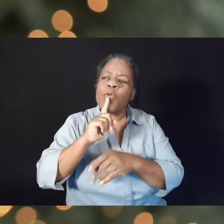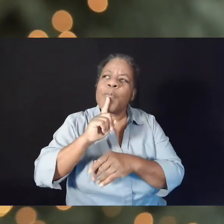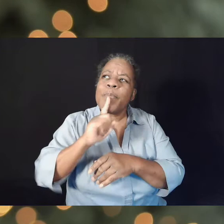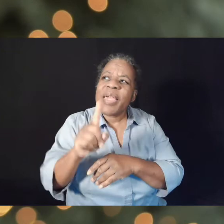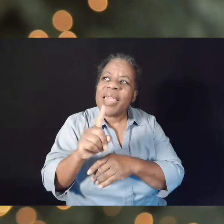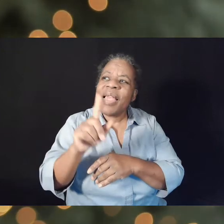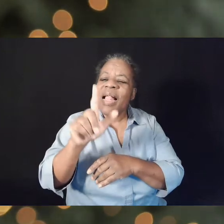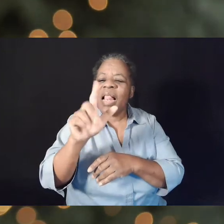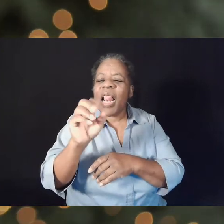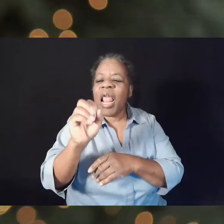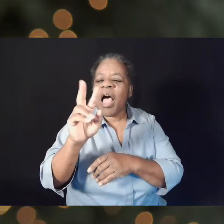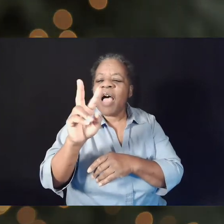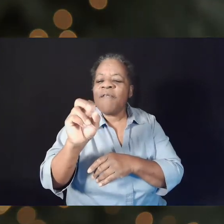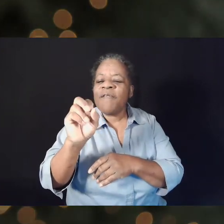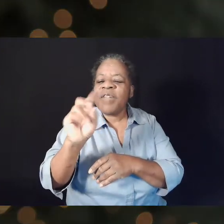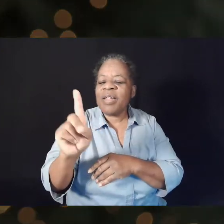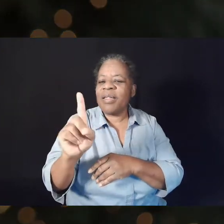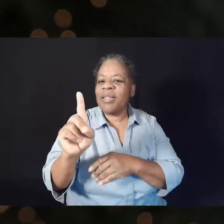name, amen.